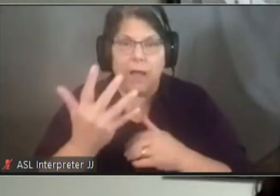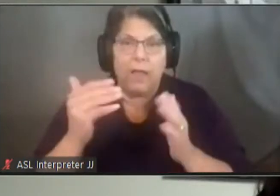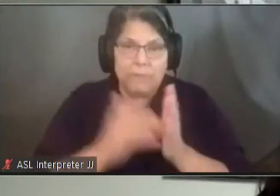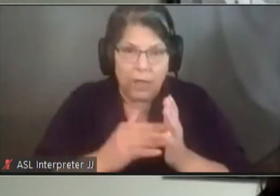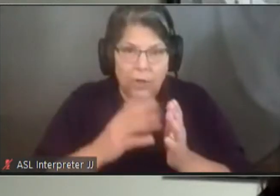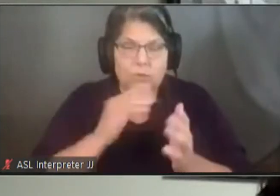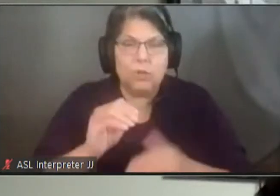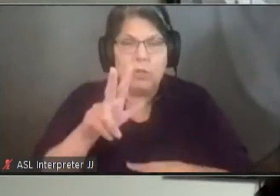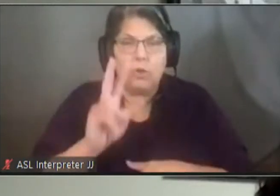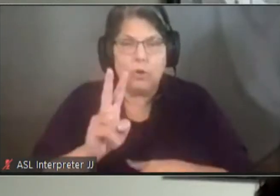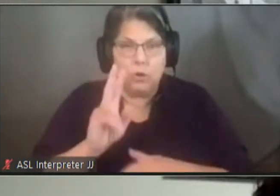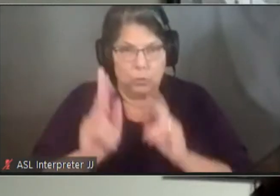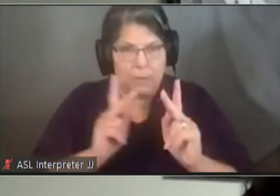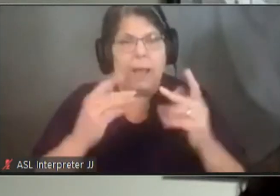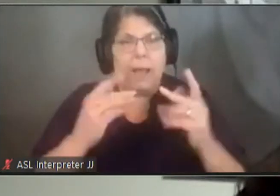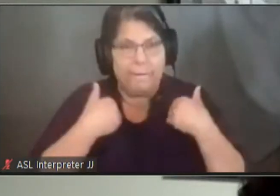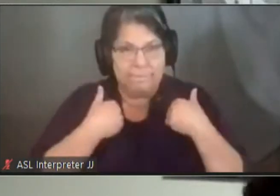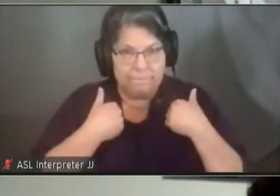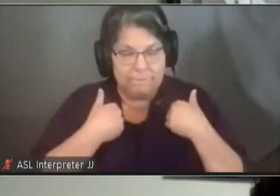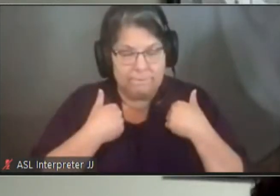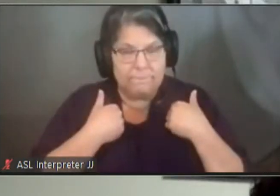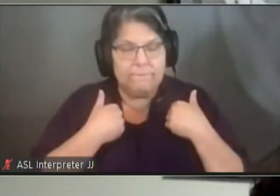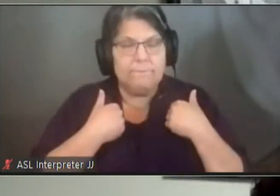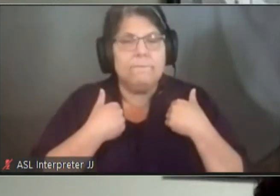3,505,032 cases and